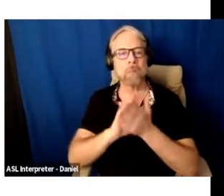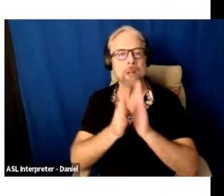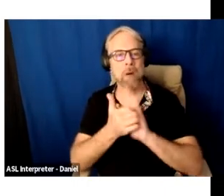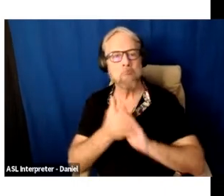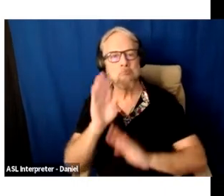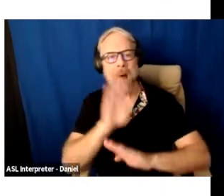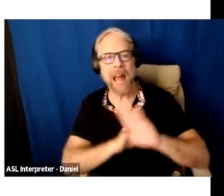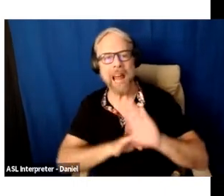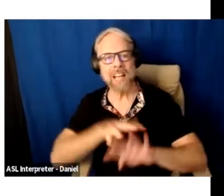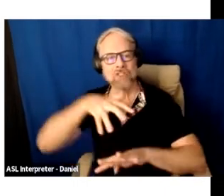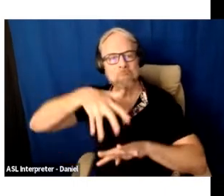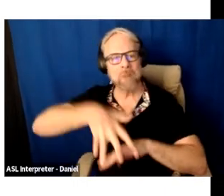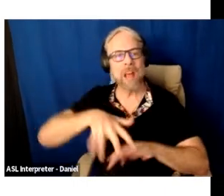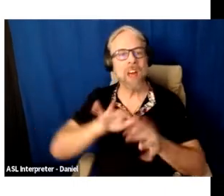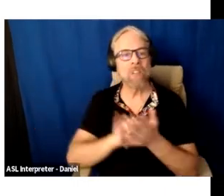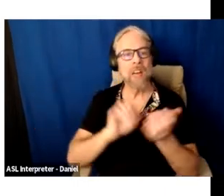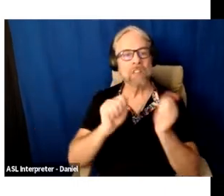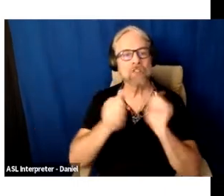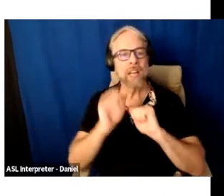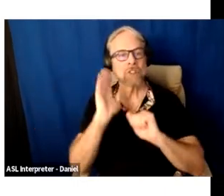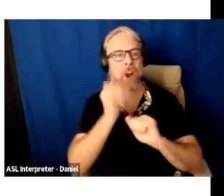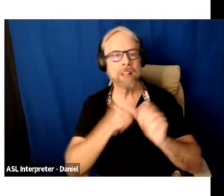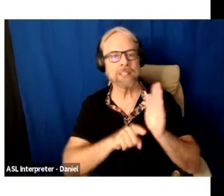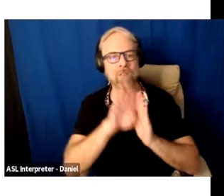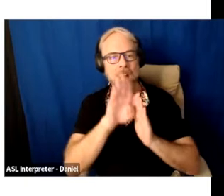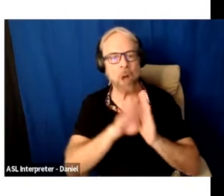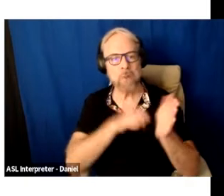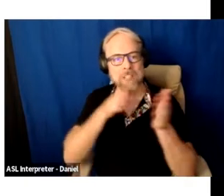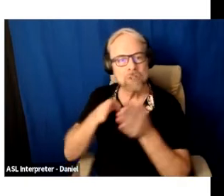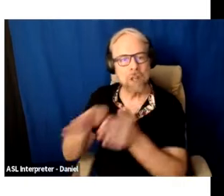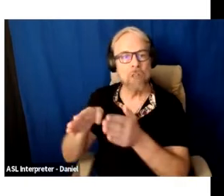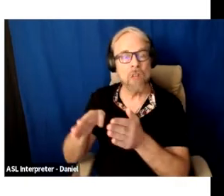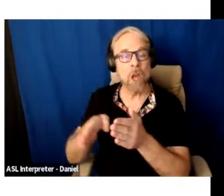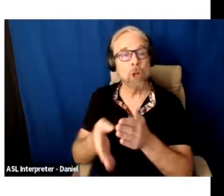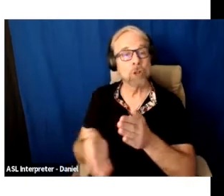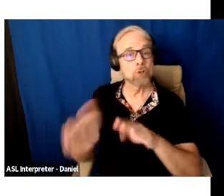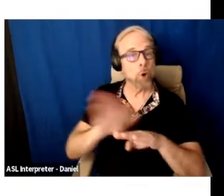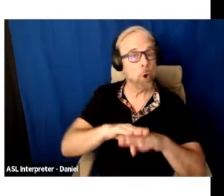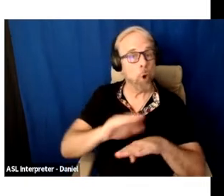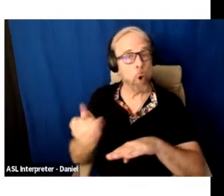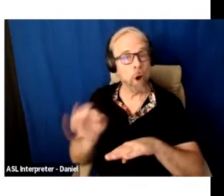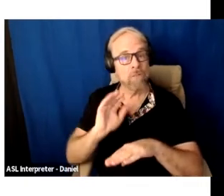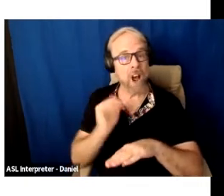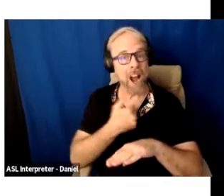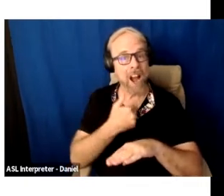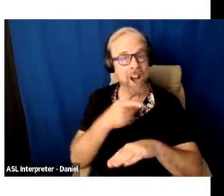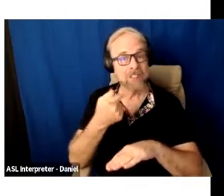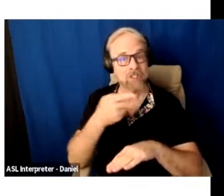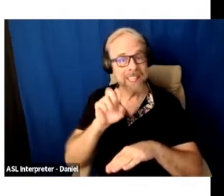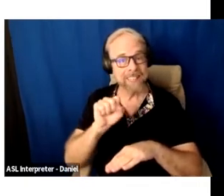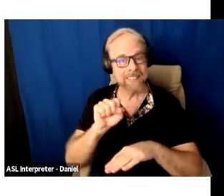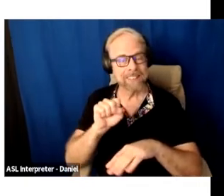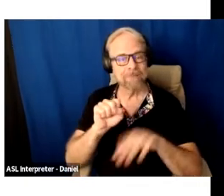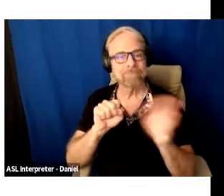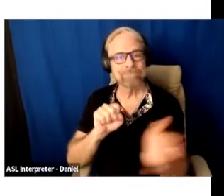that it can change our developmental trajectory, is that it can turn on and off our genes. And then this